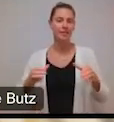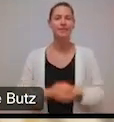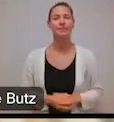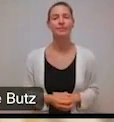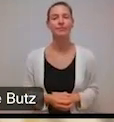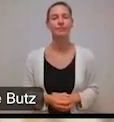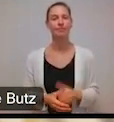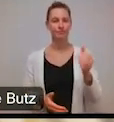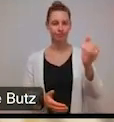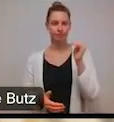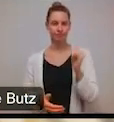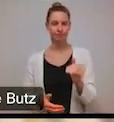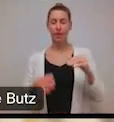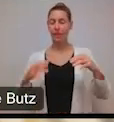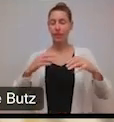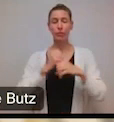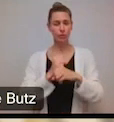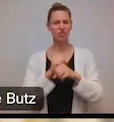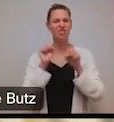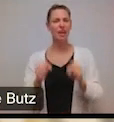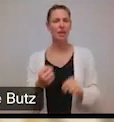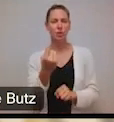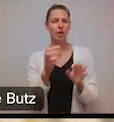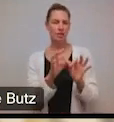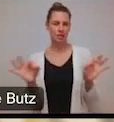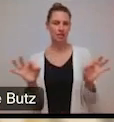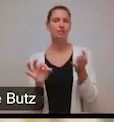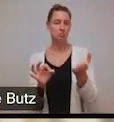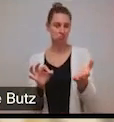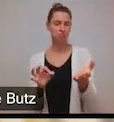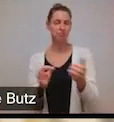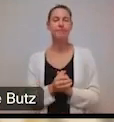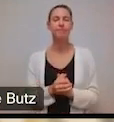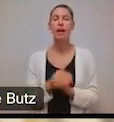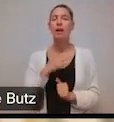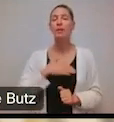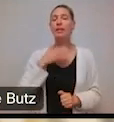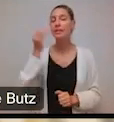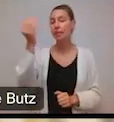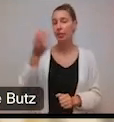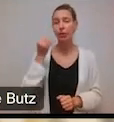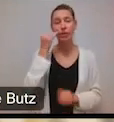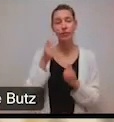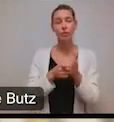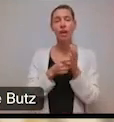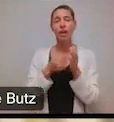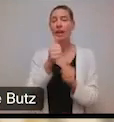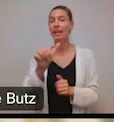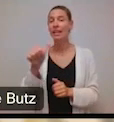The conclusion can just be one sentence, which is the case here. Please let me know if you require any other information from